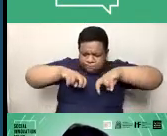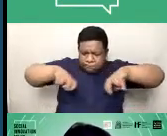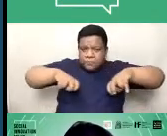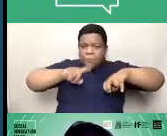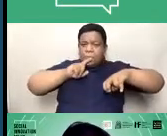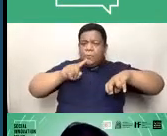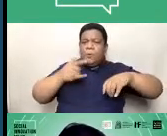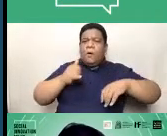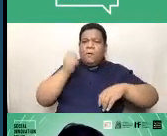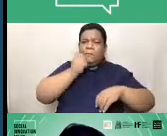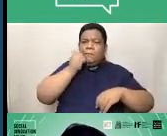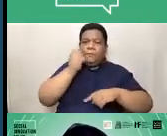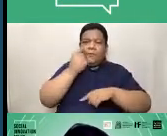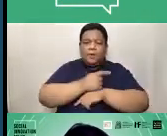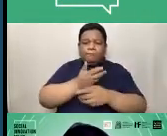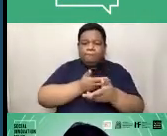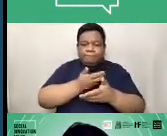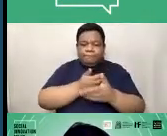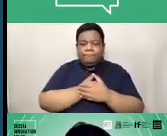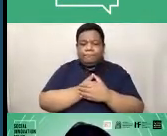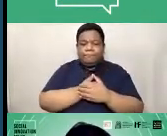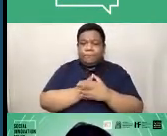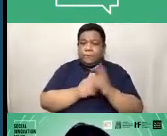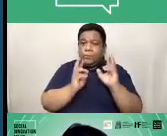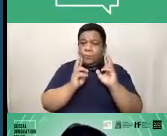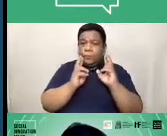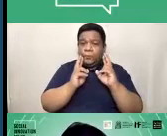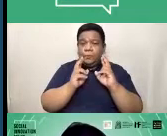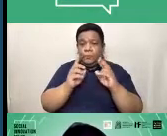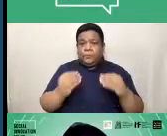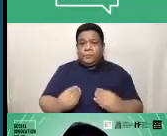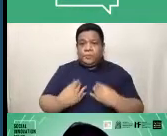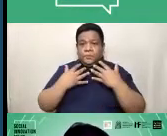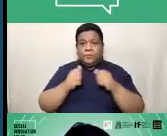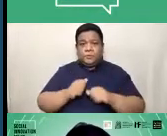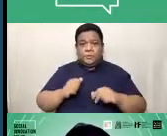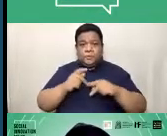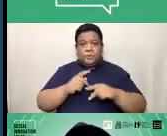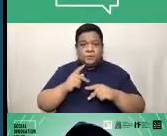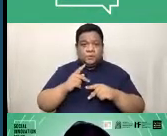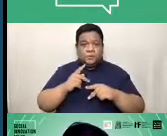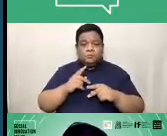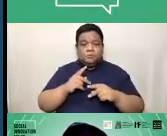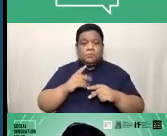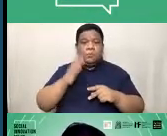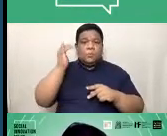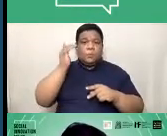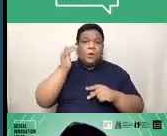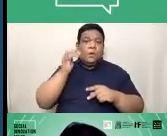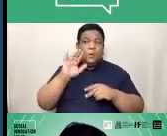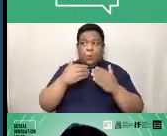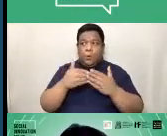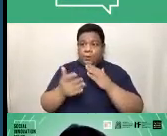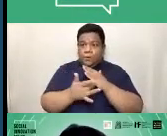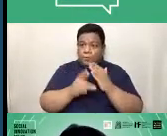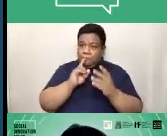interact with every day are. And I hope it gives you an inspiration and appreciation, because not all of these technologies are perfect